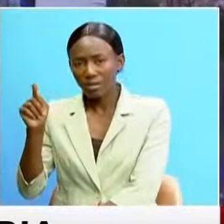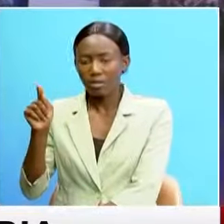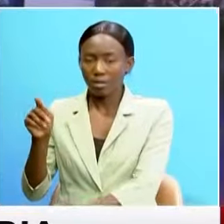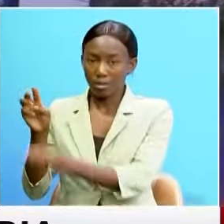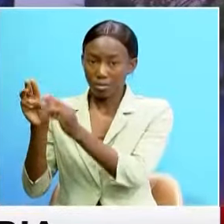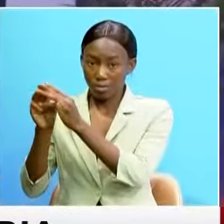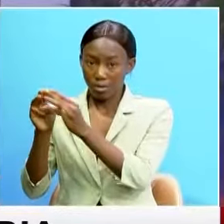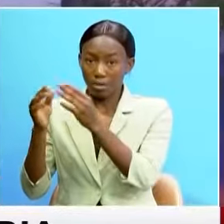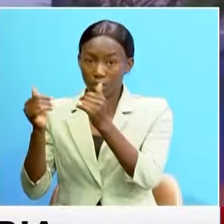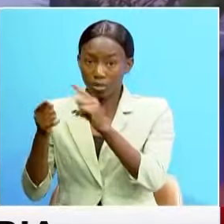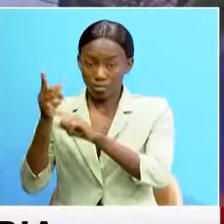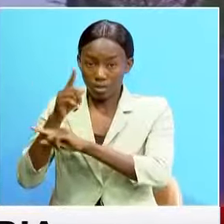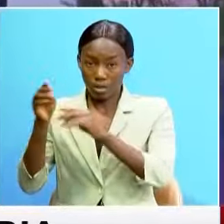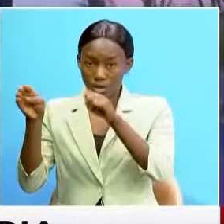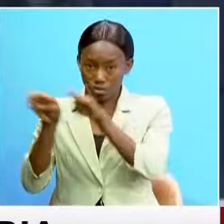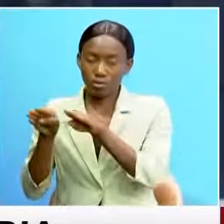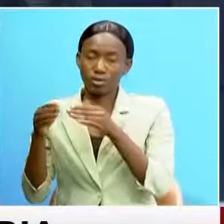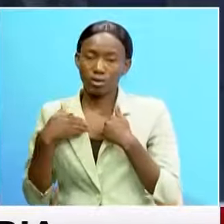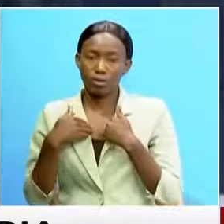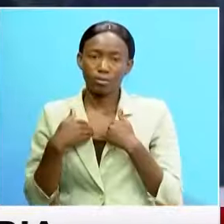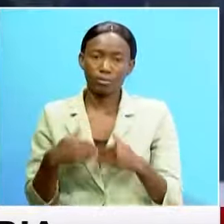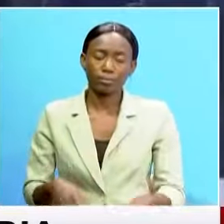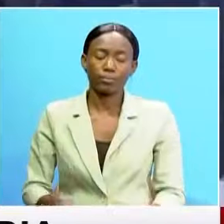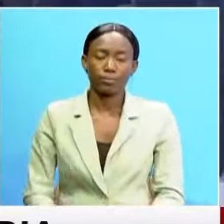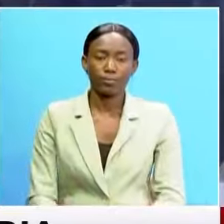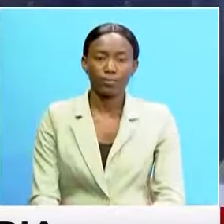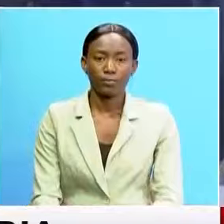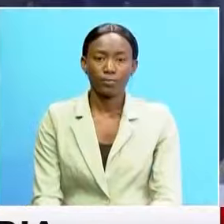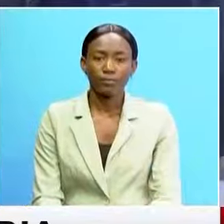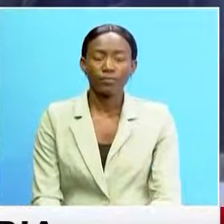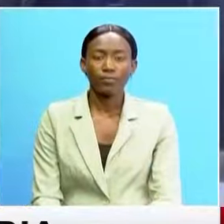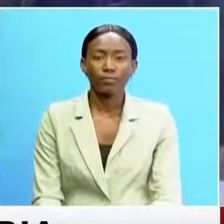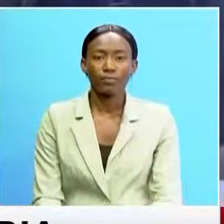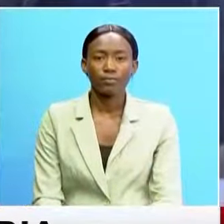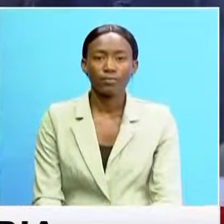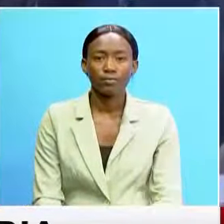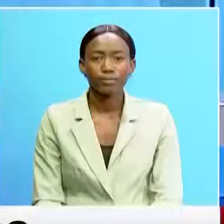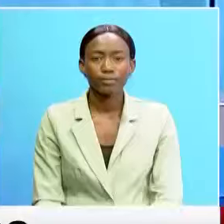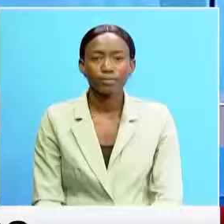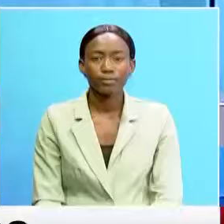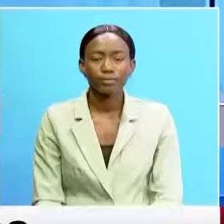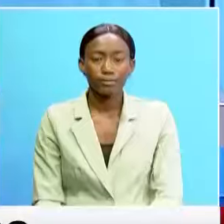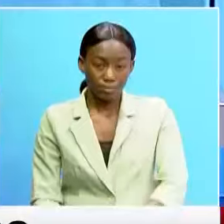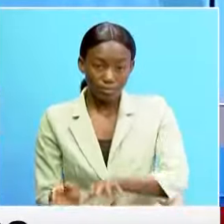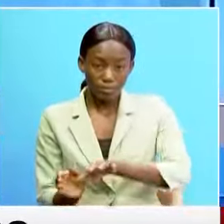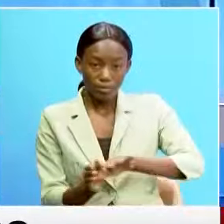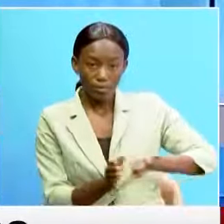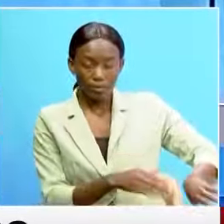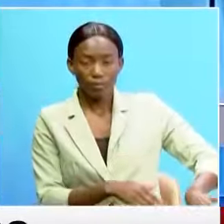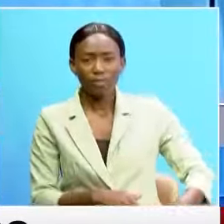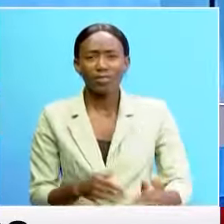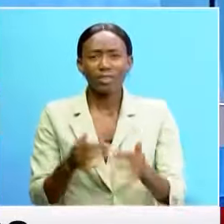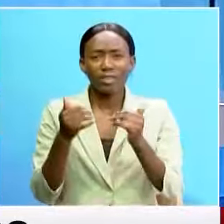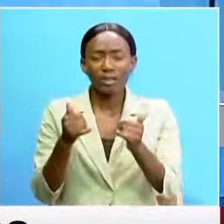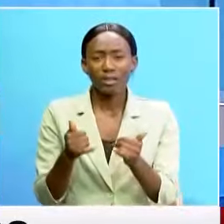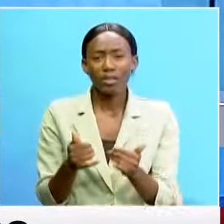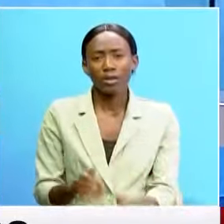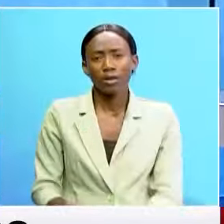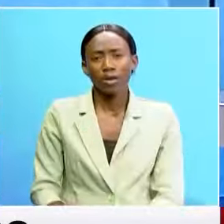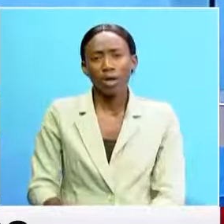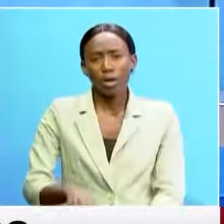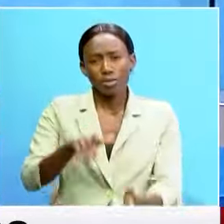closed today. Kalunga Msonda, Zanis News, in Beijing, China. In other news, Lusaka